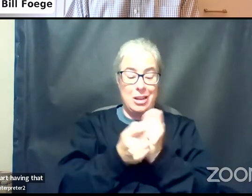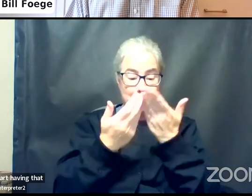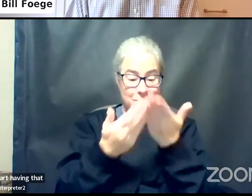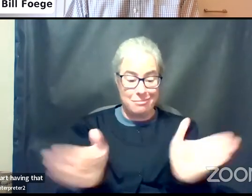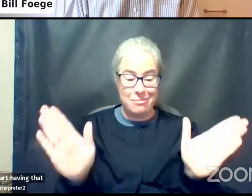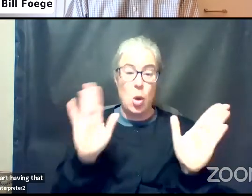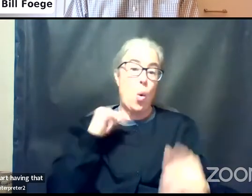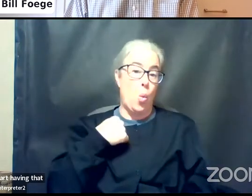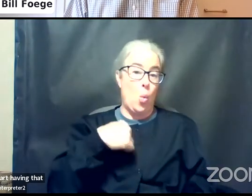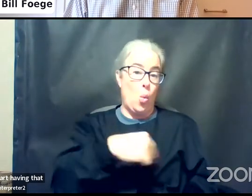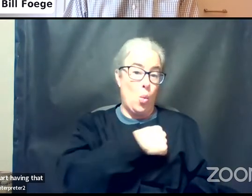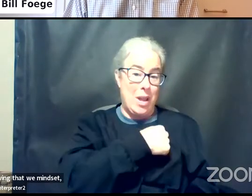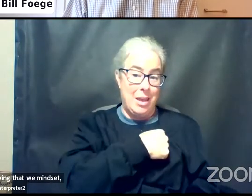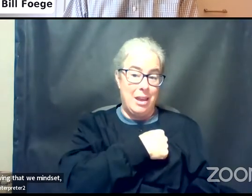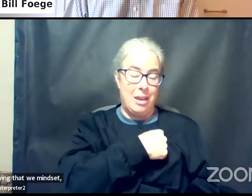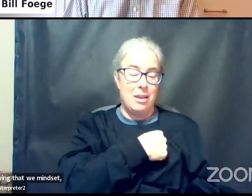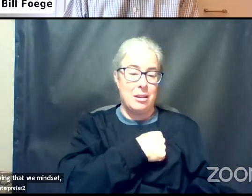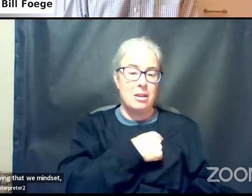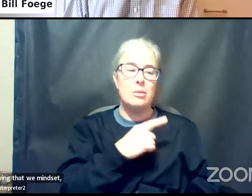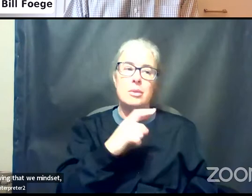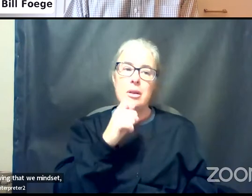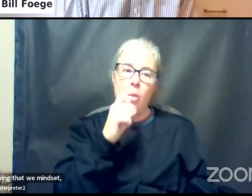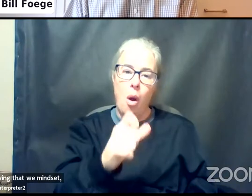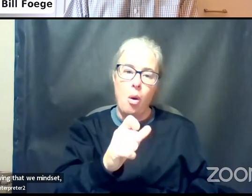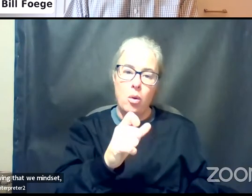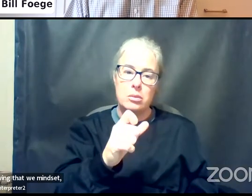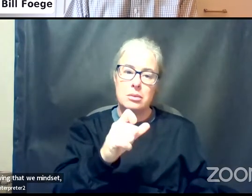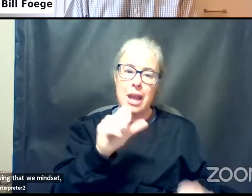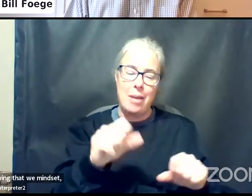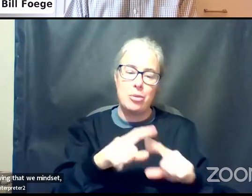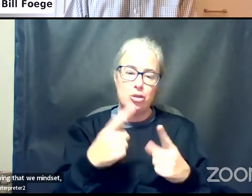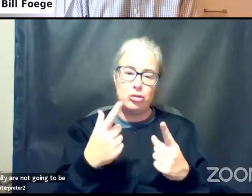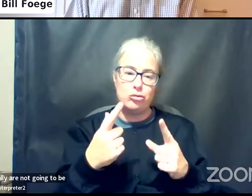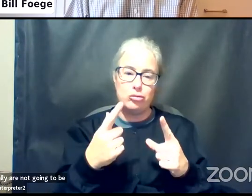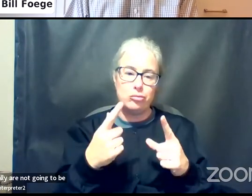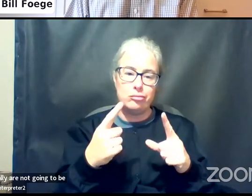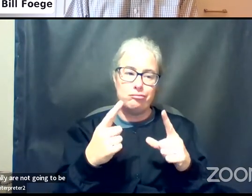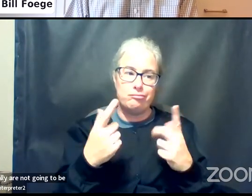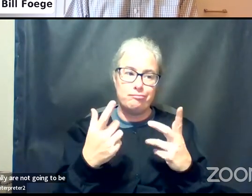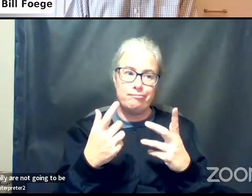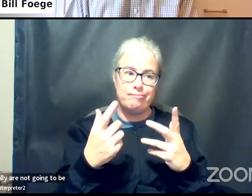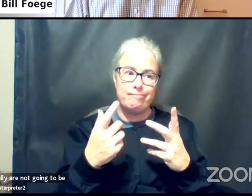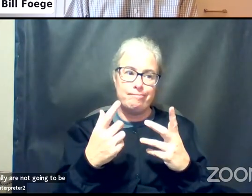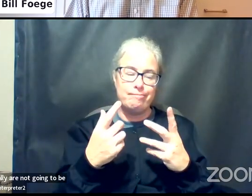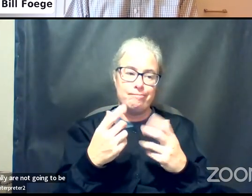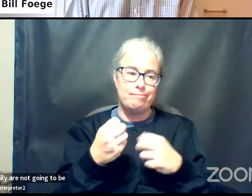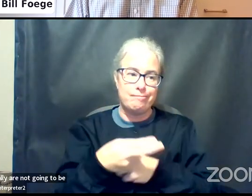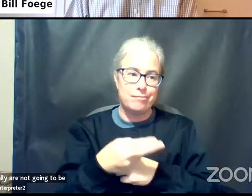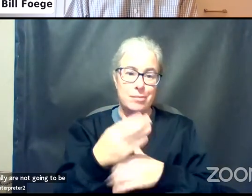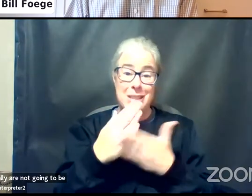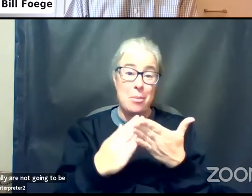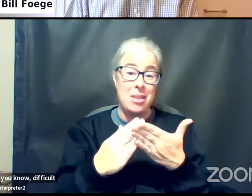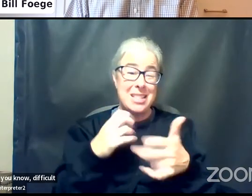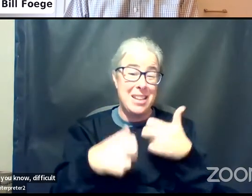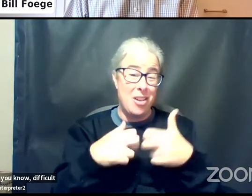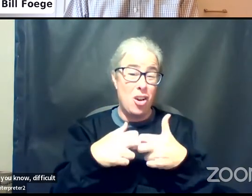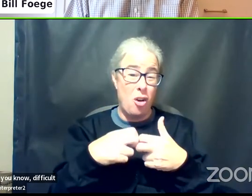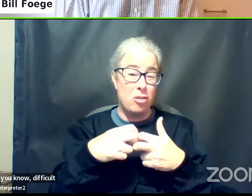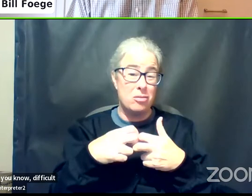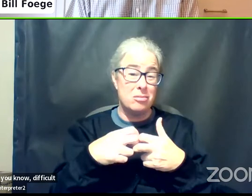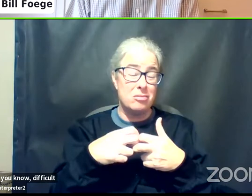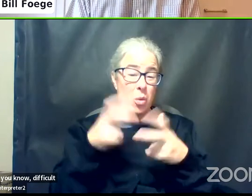you know we you know we really are not going to be able to tackle some of these you know difficult Wicked problems